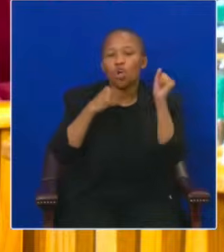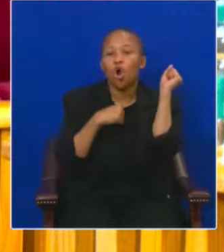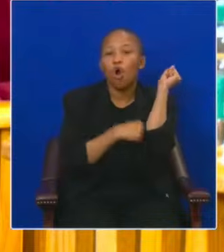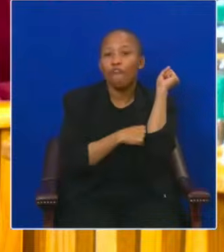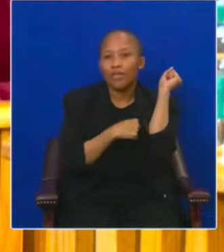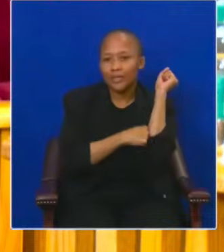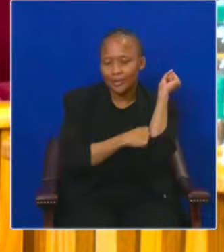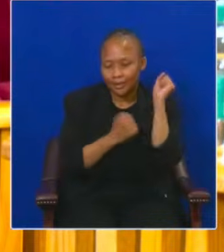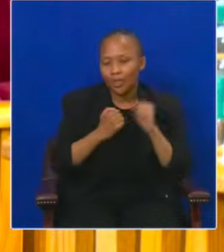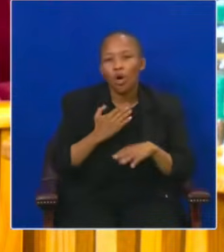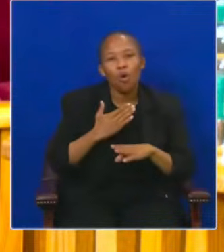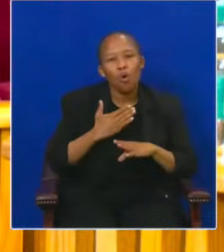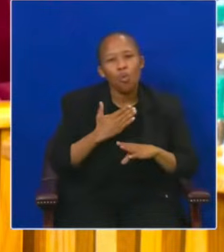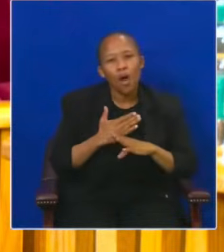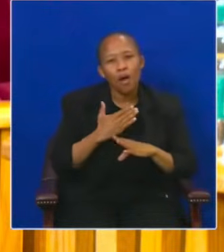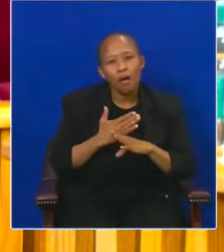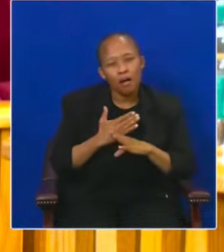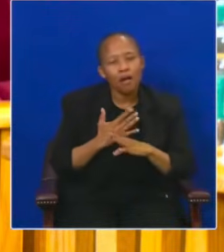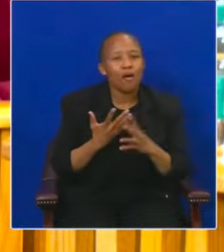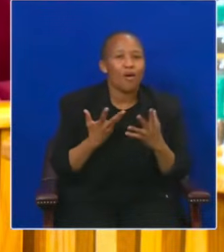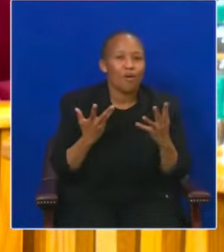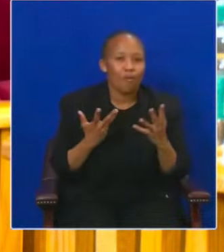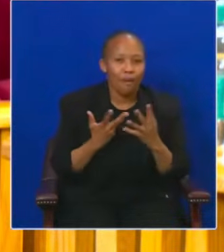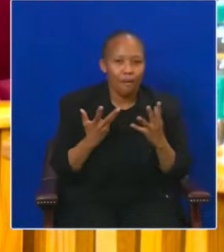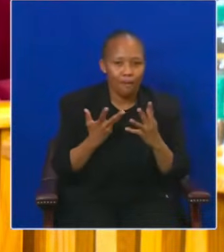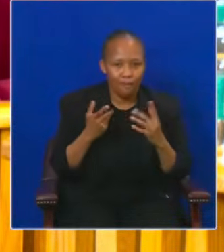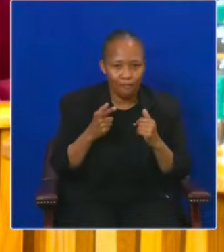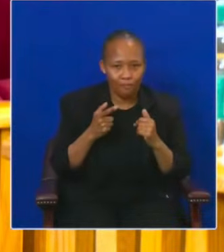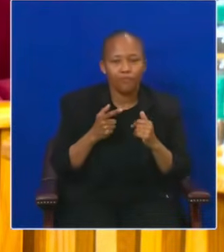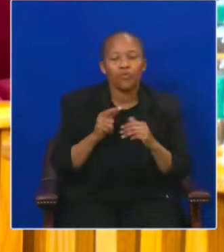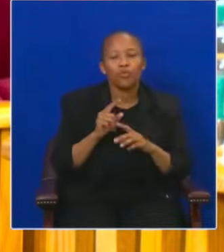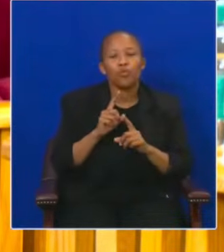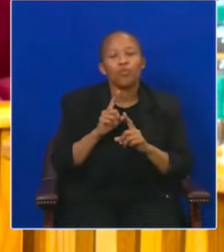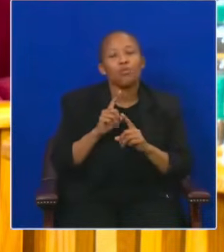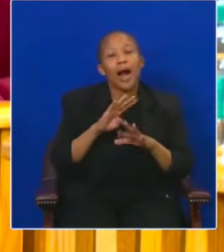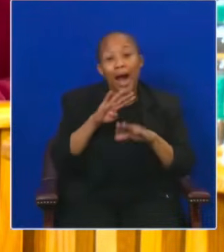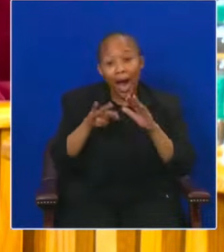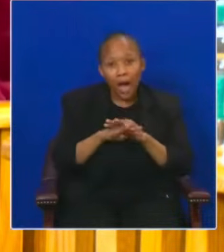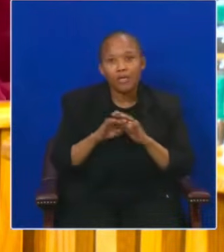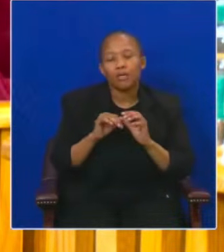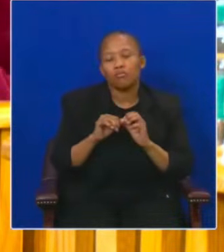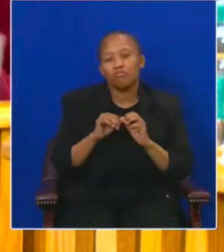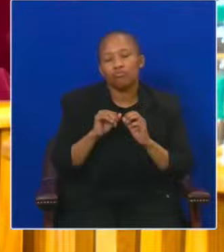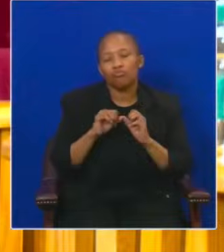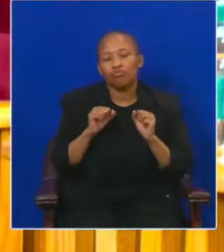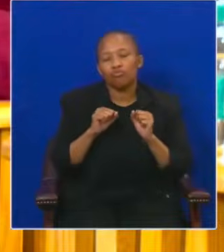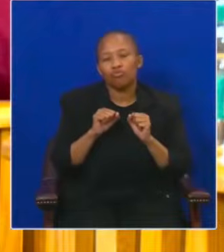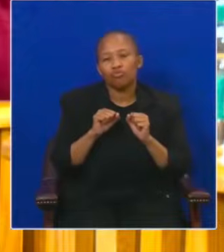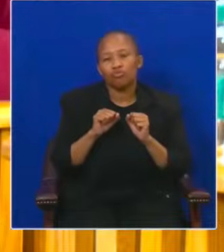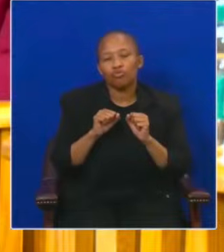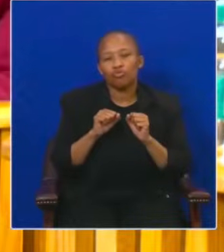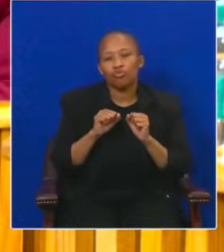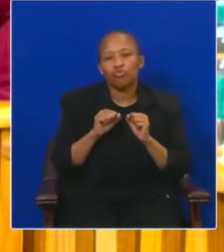of General Sibia. And finally, General Sinona, please.